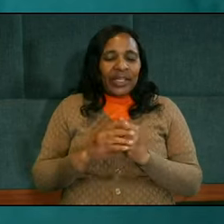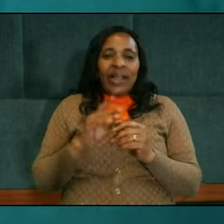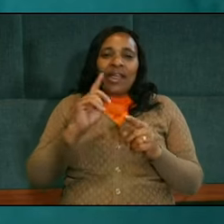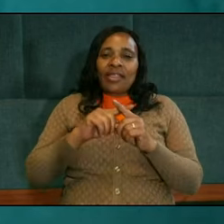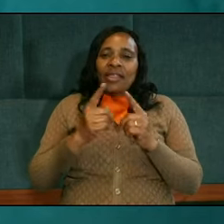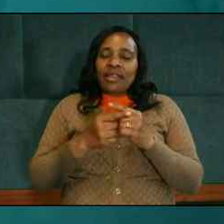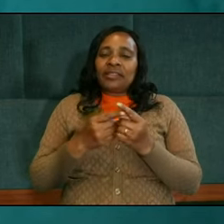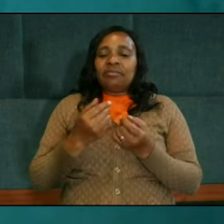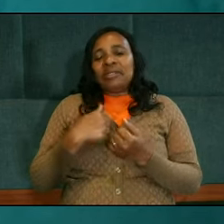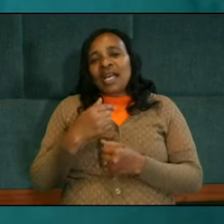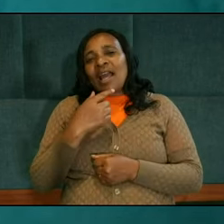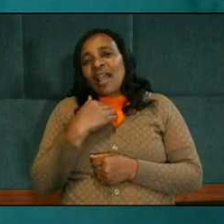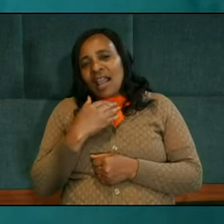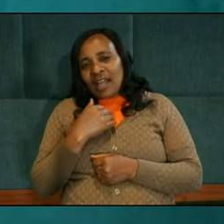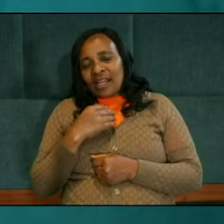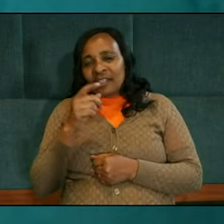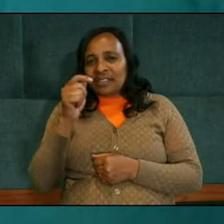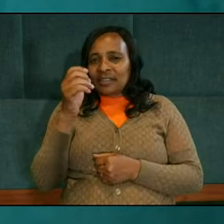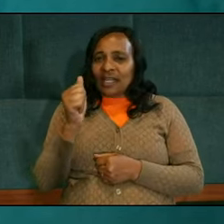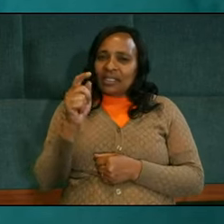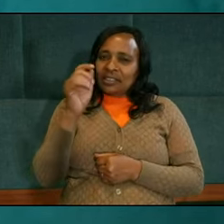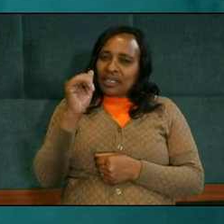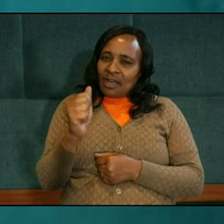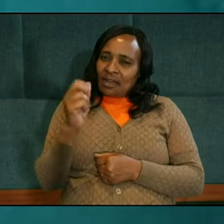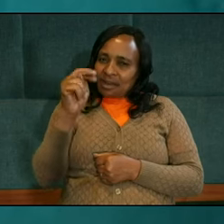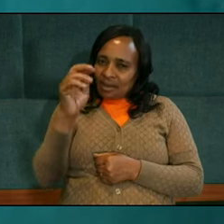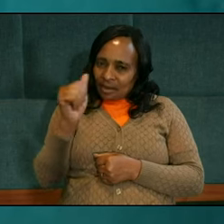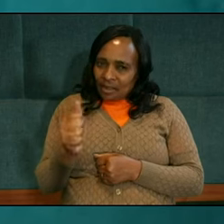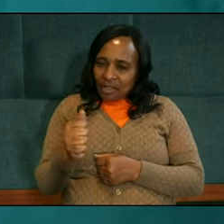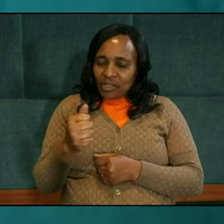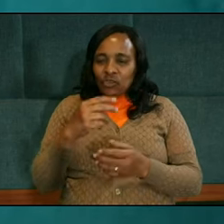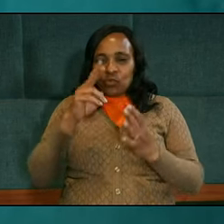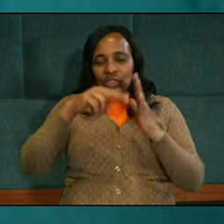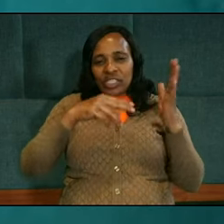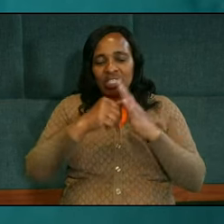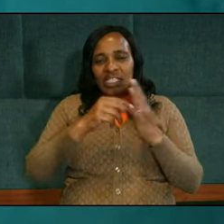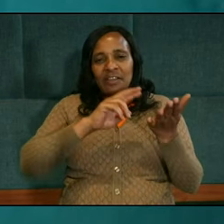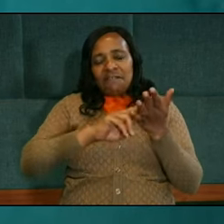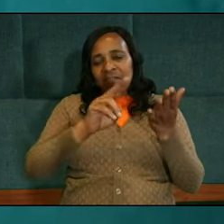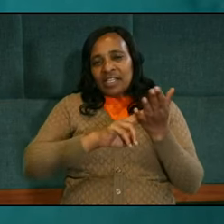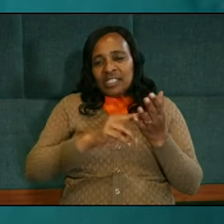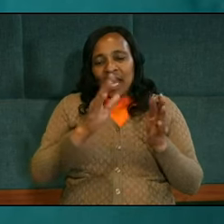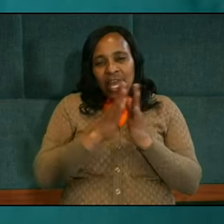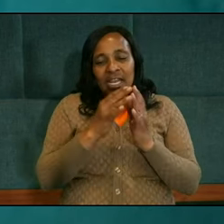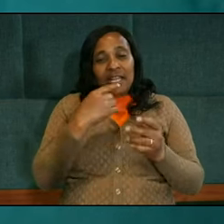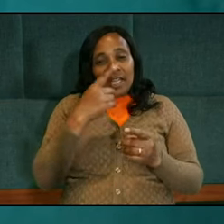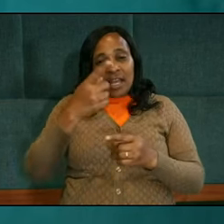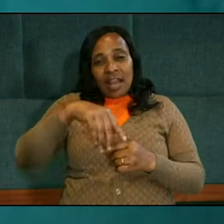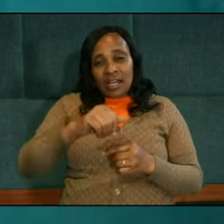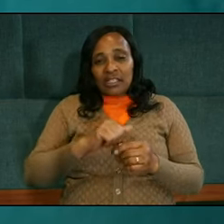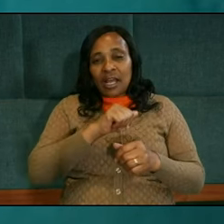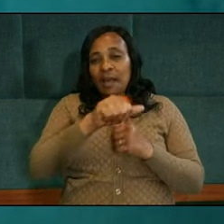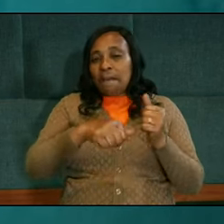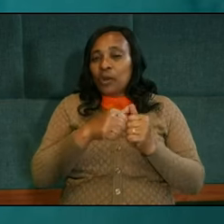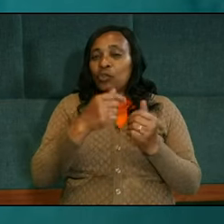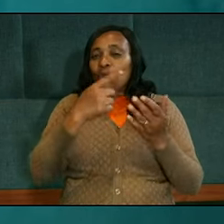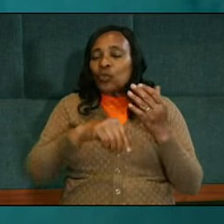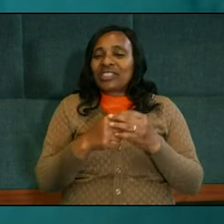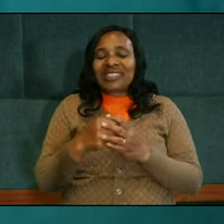and there, I'd like Tatiana to just read our key text and just tell us what she thinks